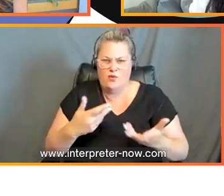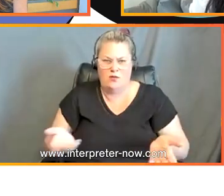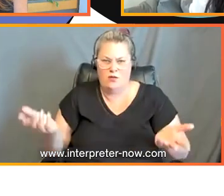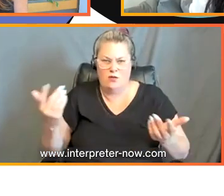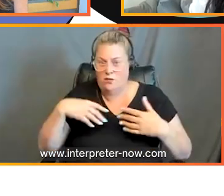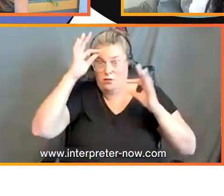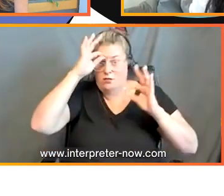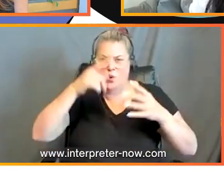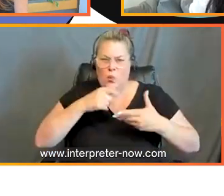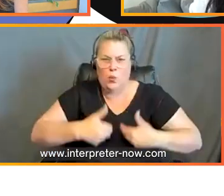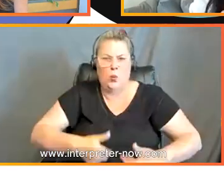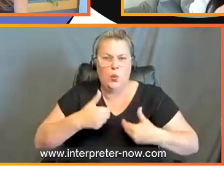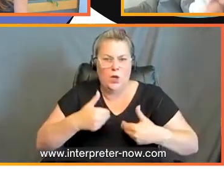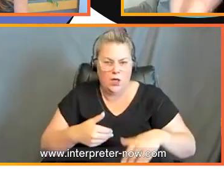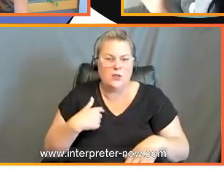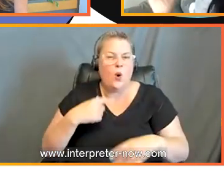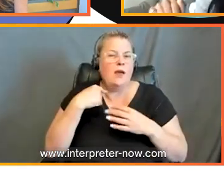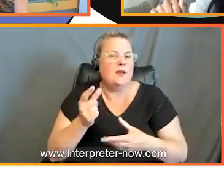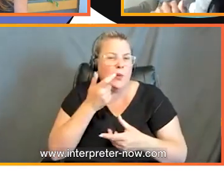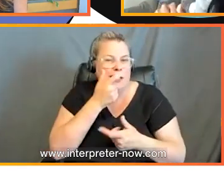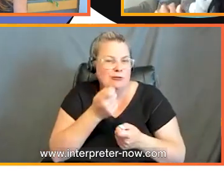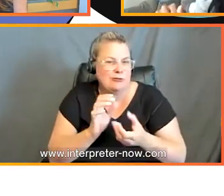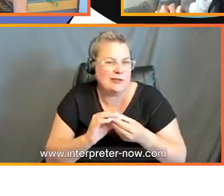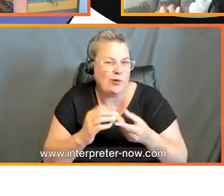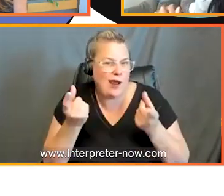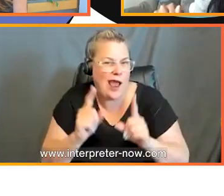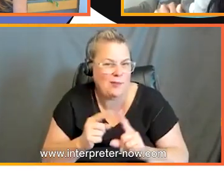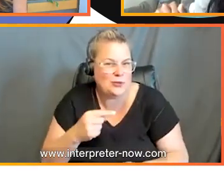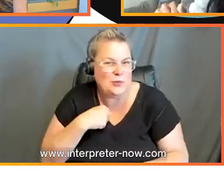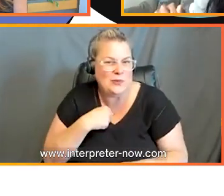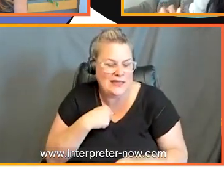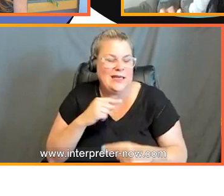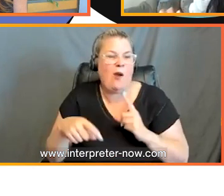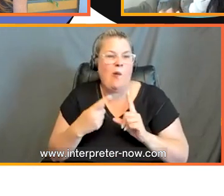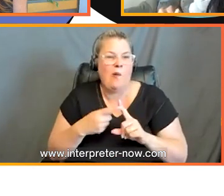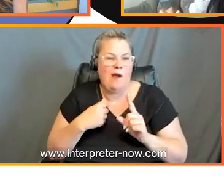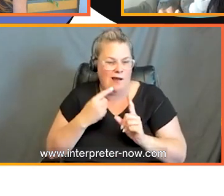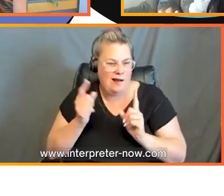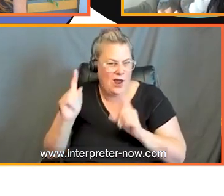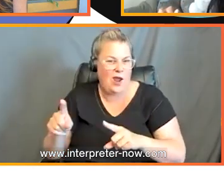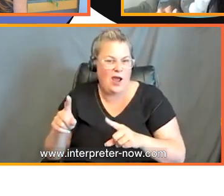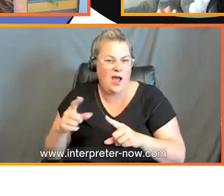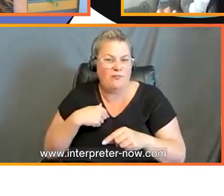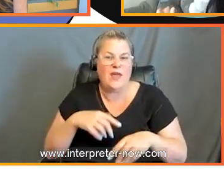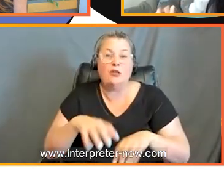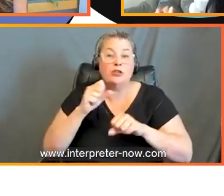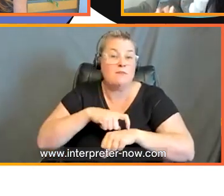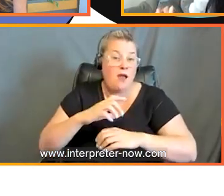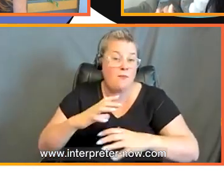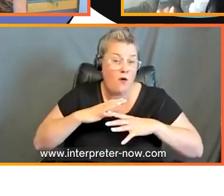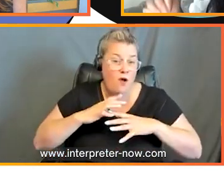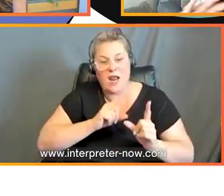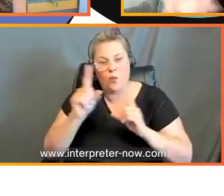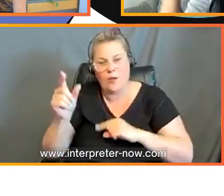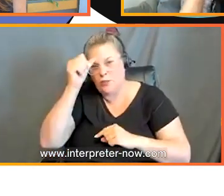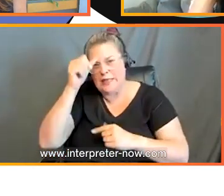was. And in fact, I can tell you an interesting story about something that happened to me when I took a sabbatical and went to India to